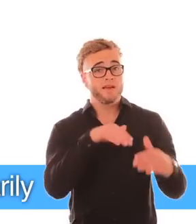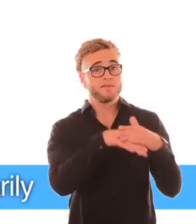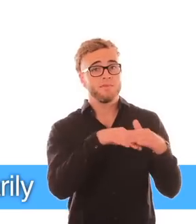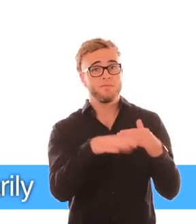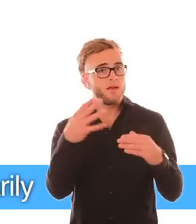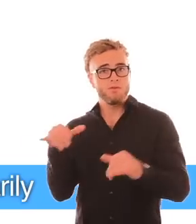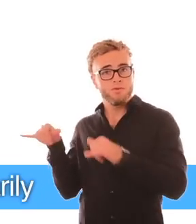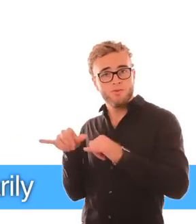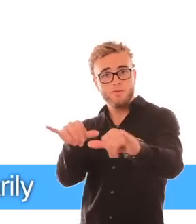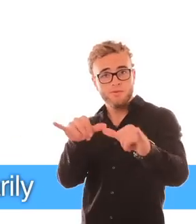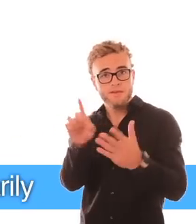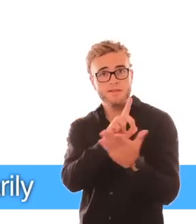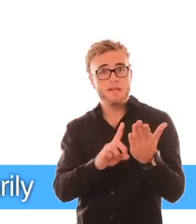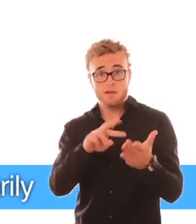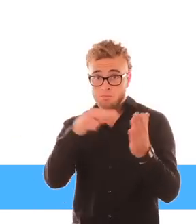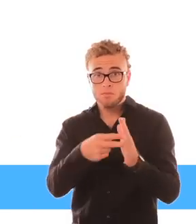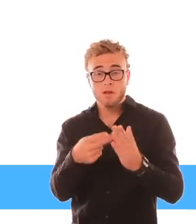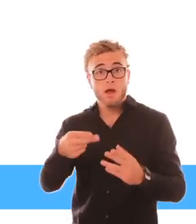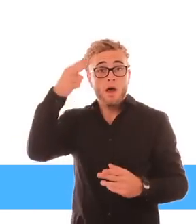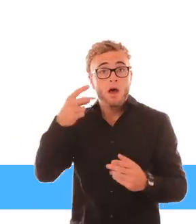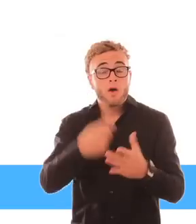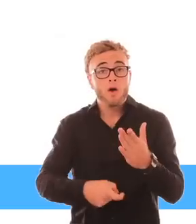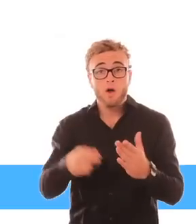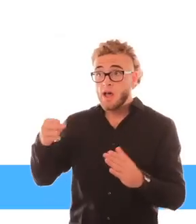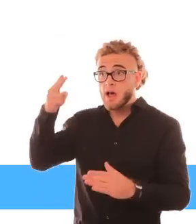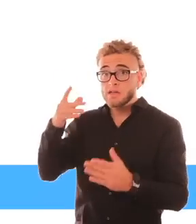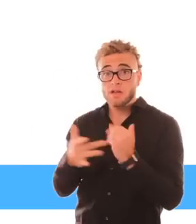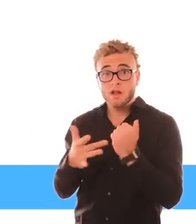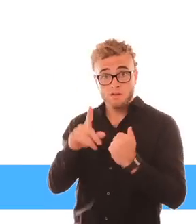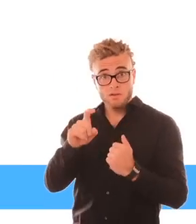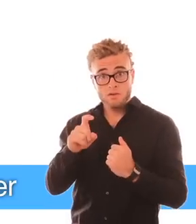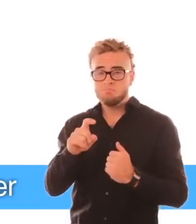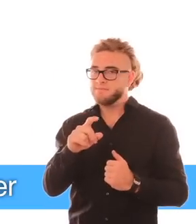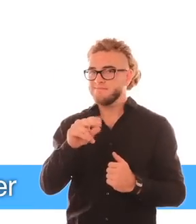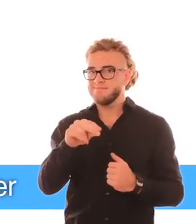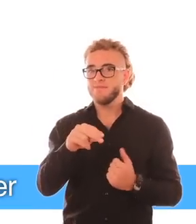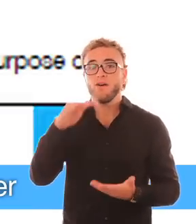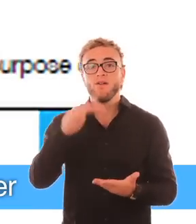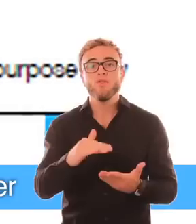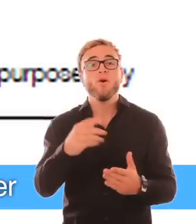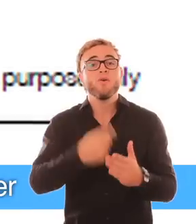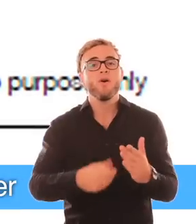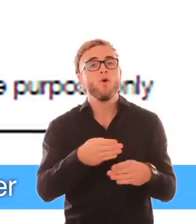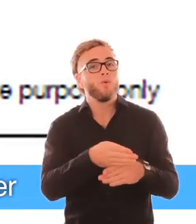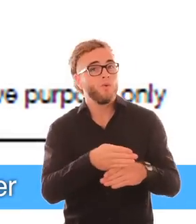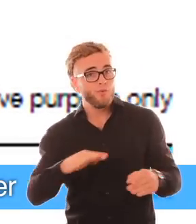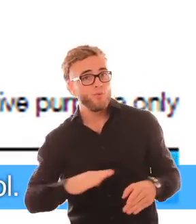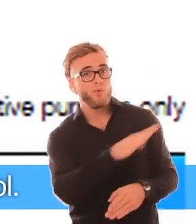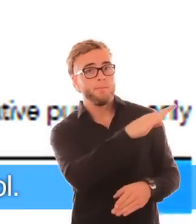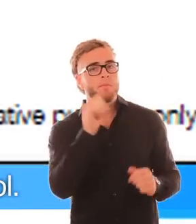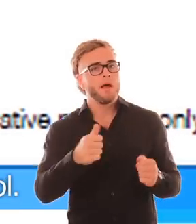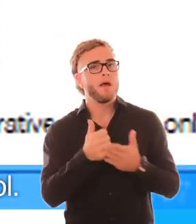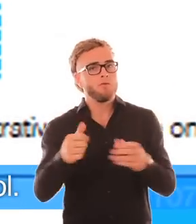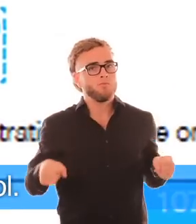Accessibility and universal design do not necessarily mean high cost or high technology. Low-cost wooden ramps allow everyone easier access in and out